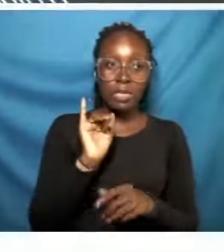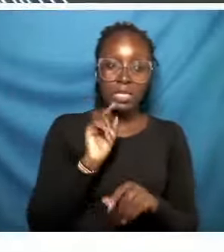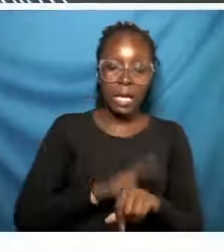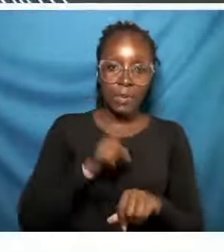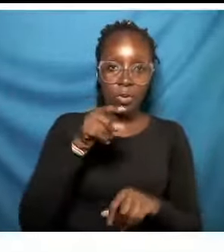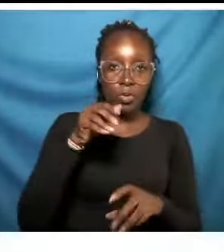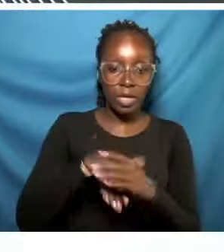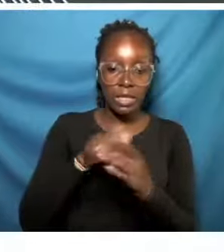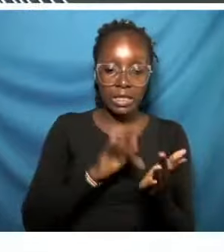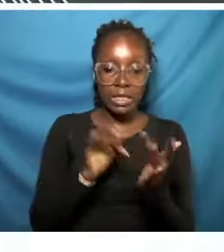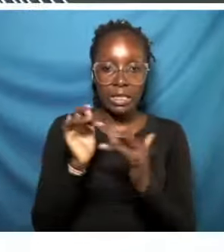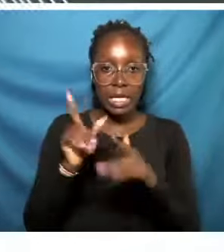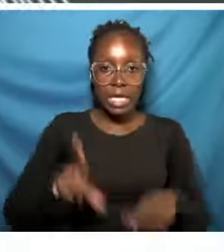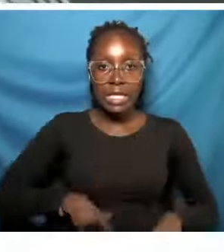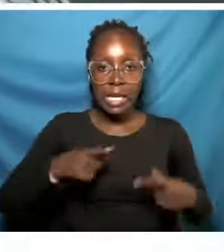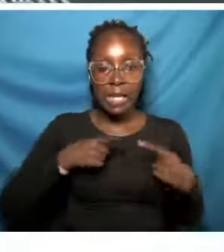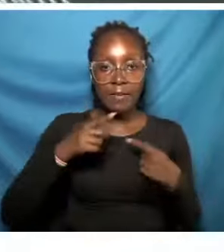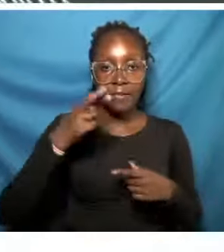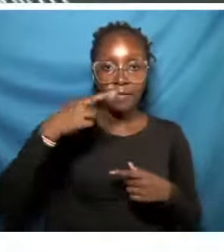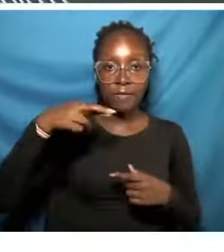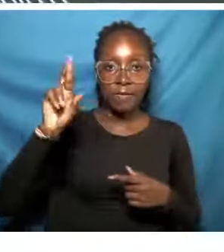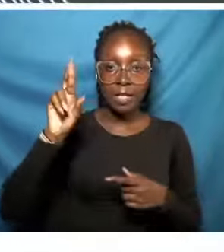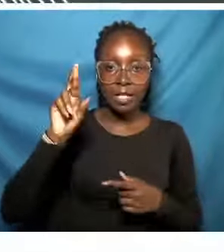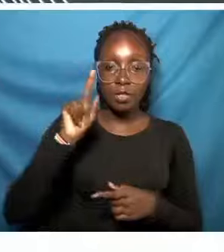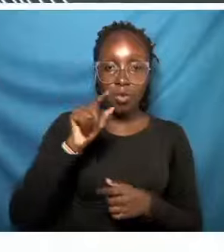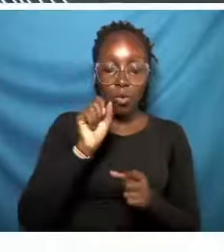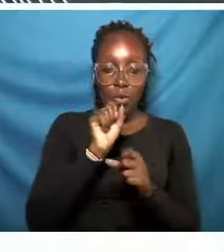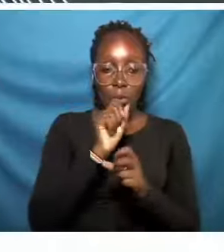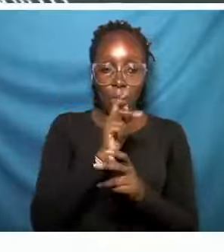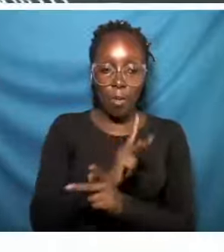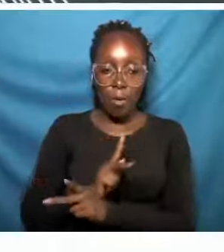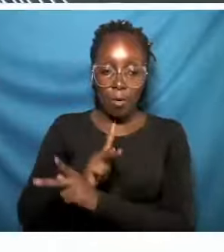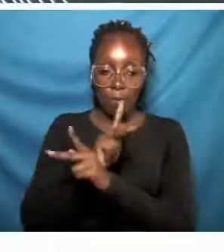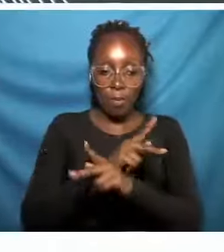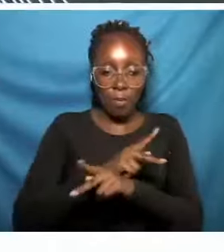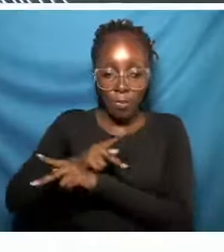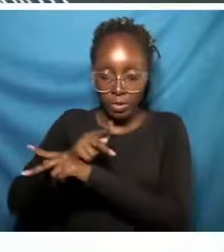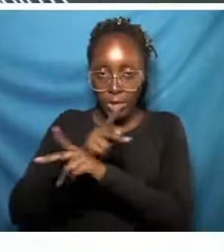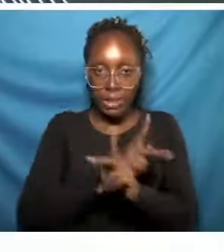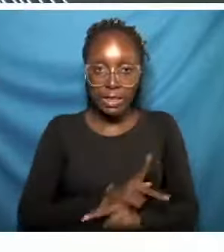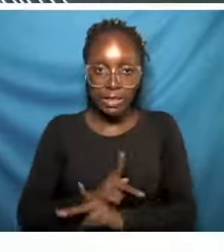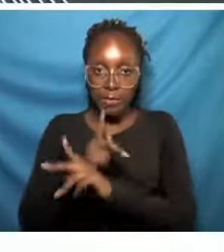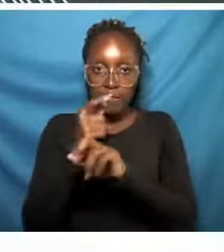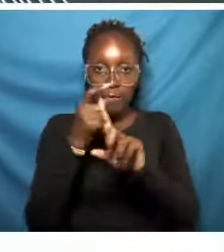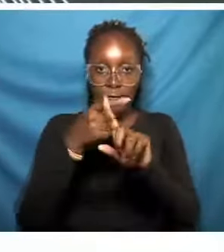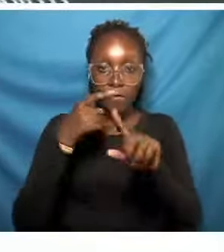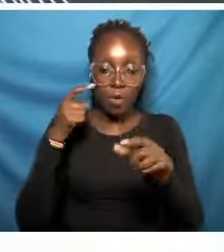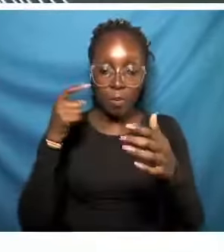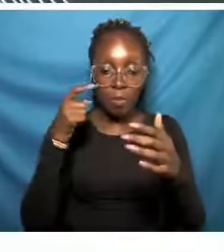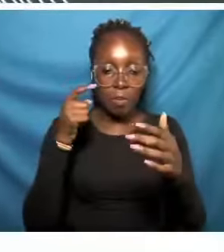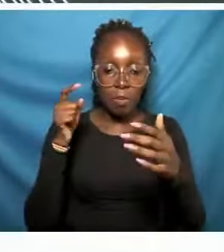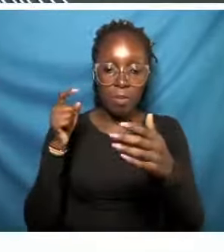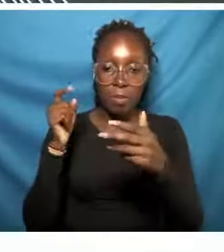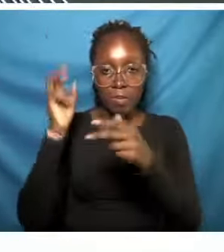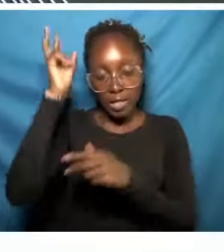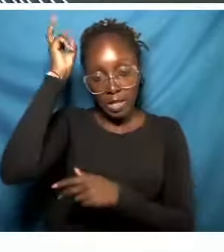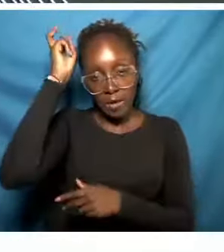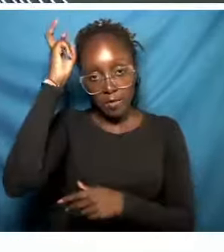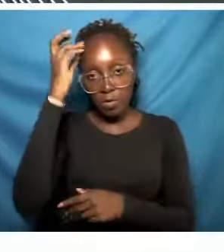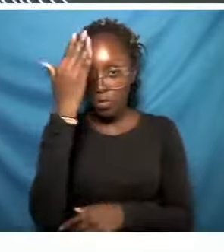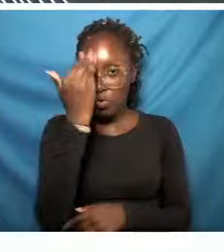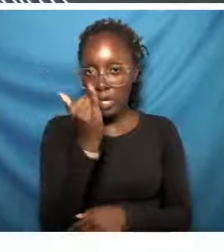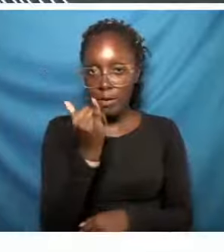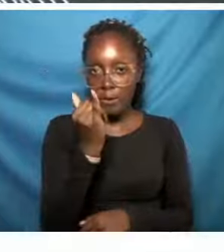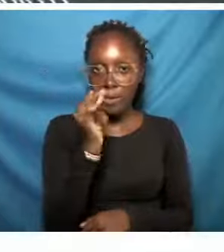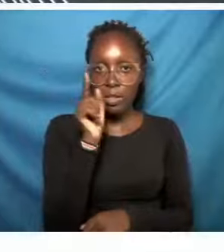righteously, then you're insulated, you're protected from the attacks of the enemy. Because you